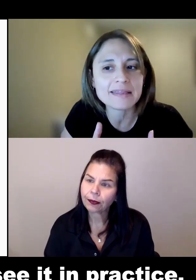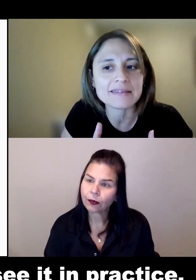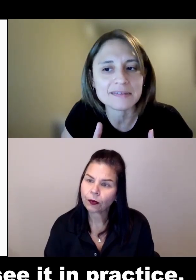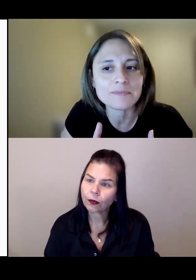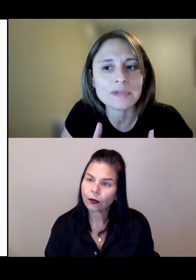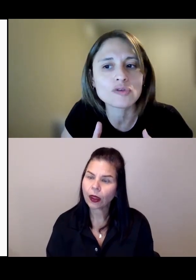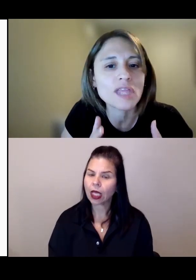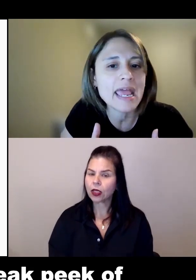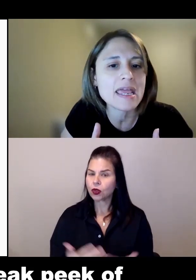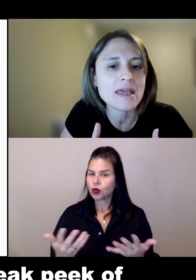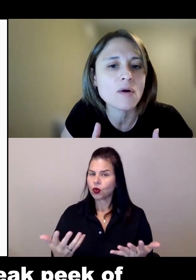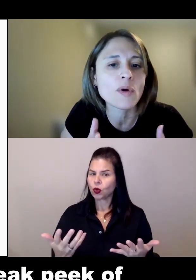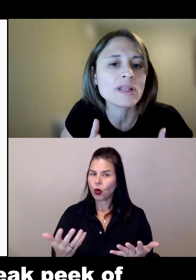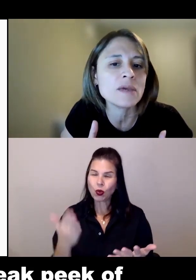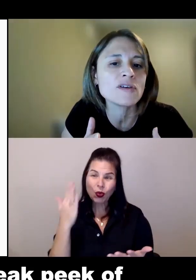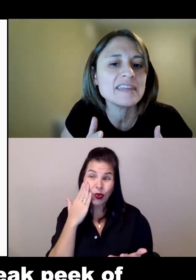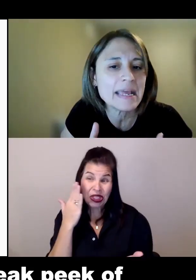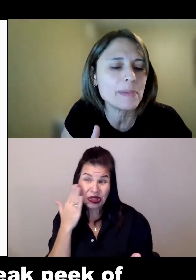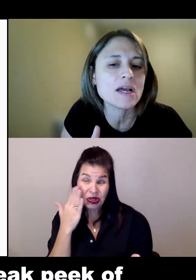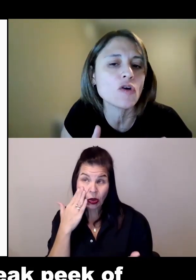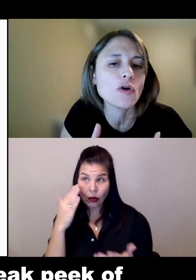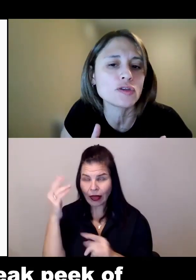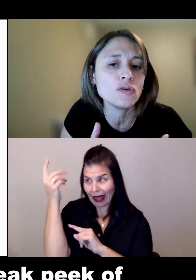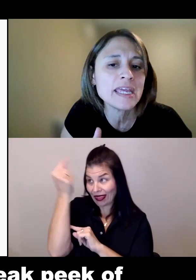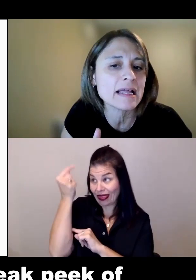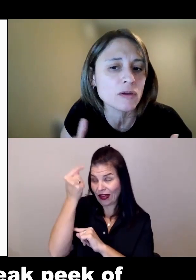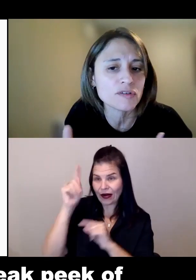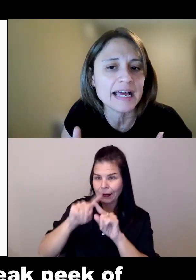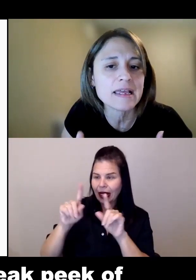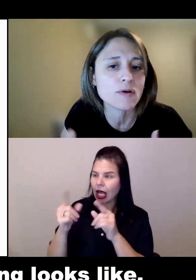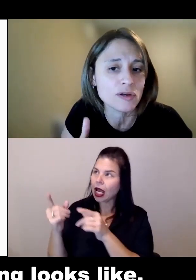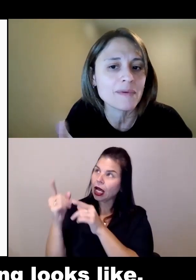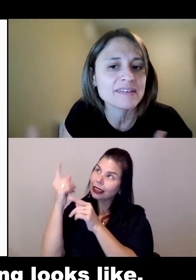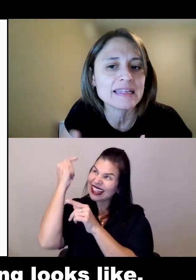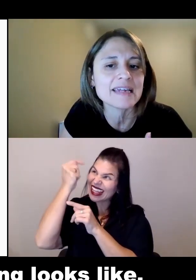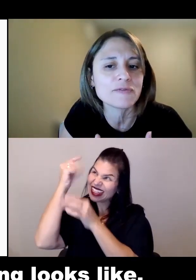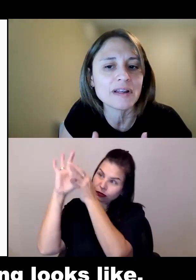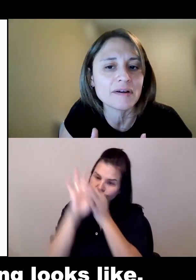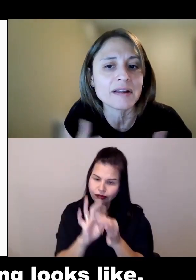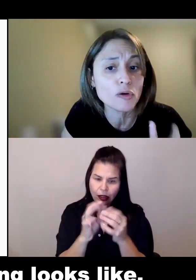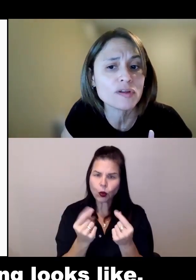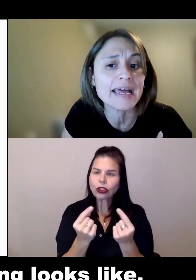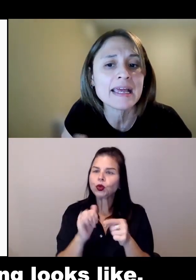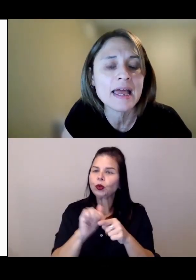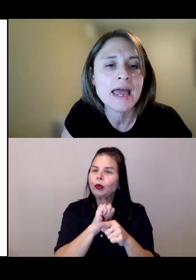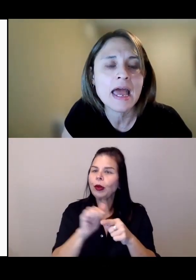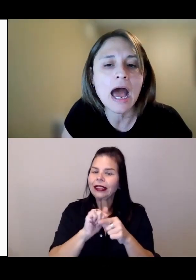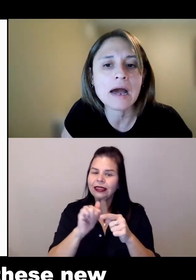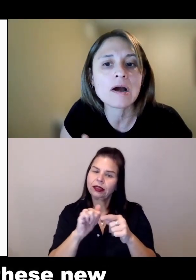it in practice. Today, we will give you a sneak peek of what UDL looks like, or Universal Design for Learning looks